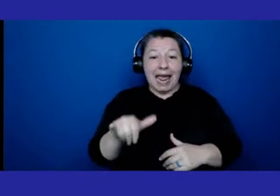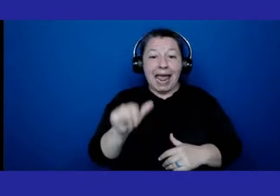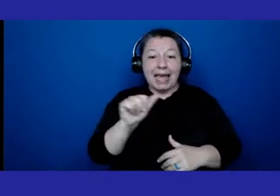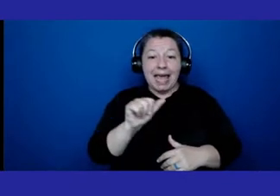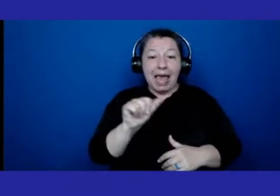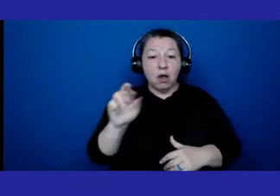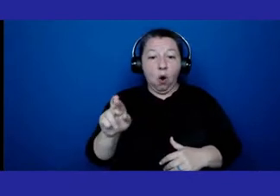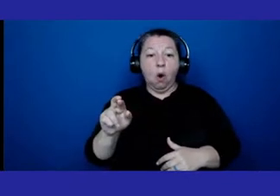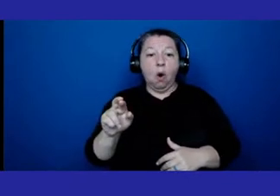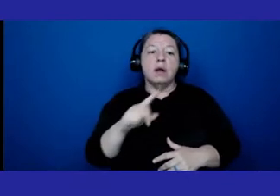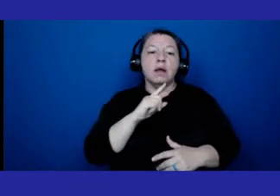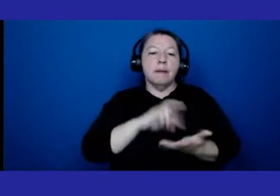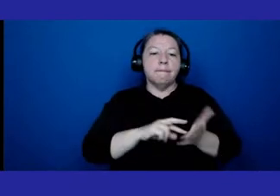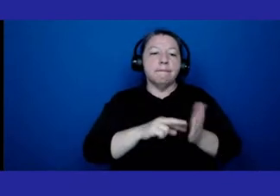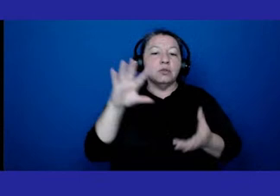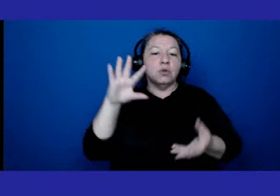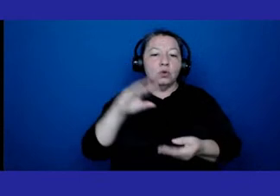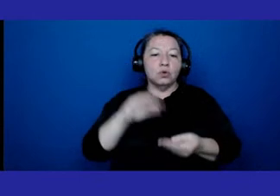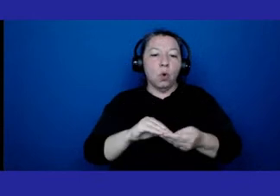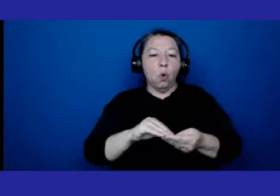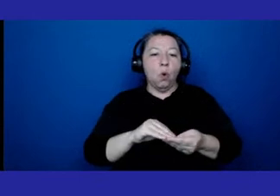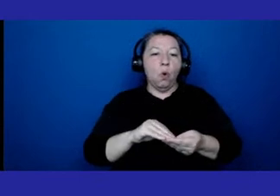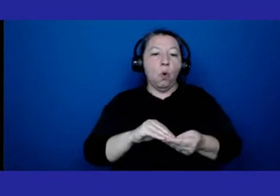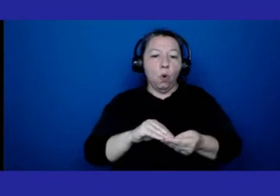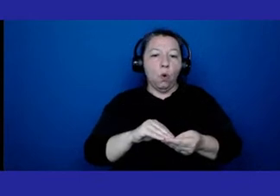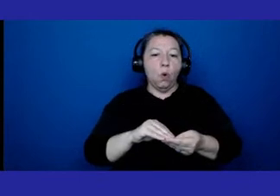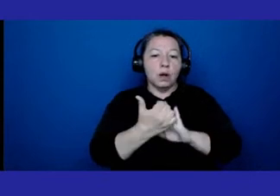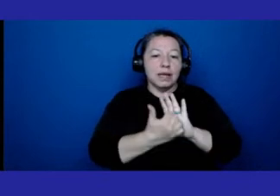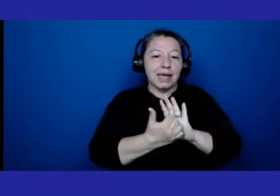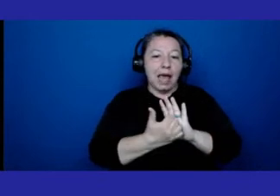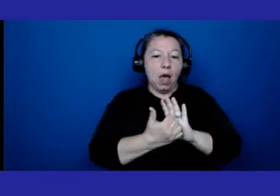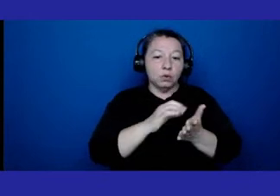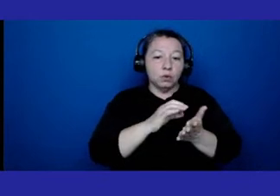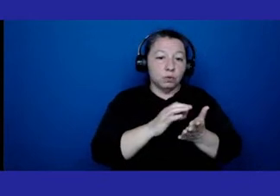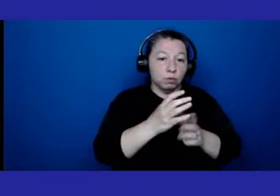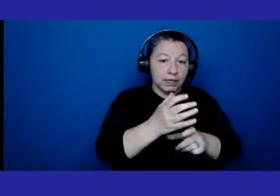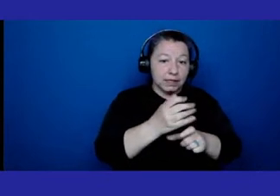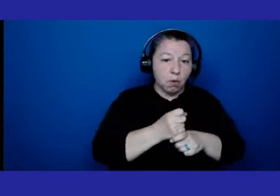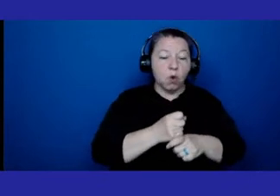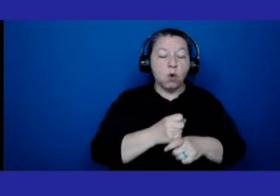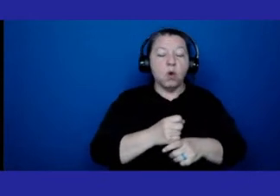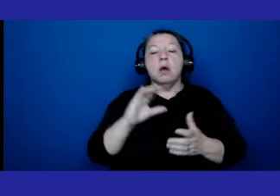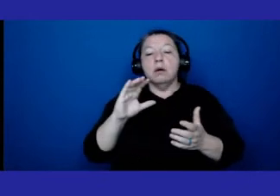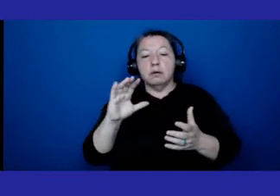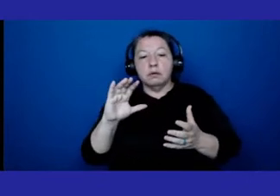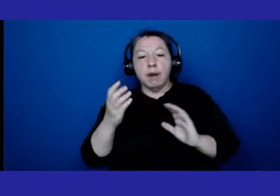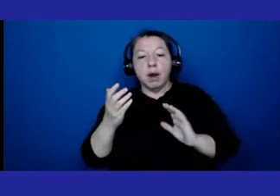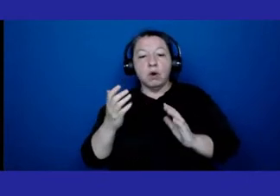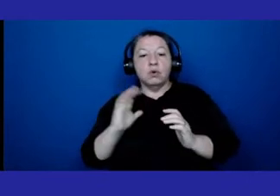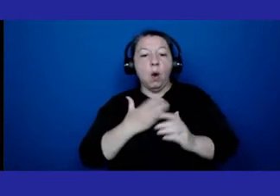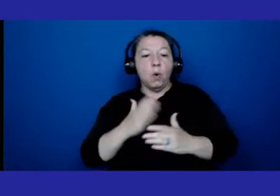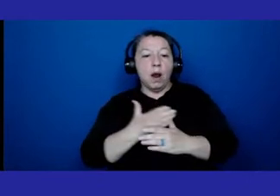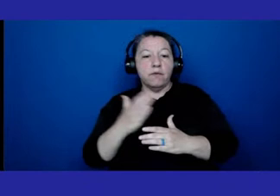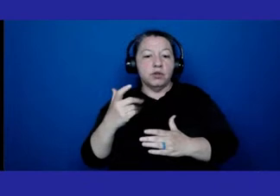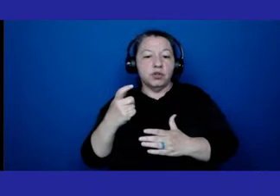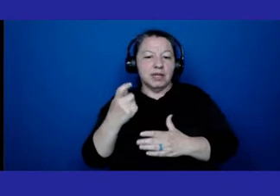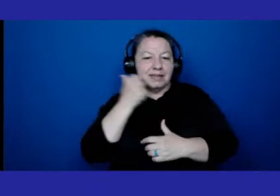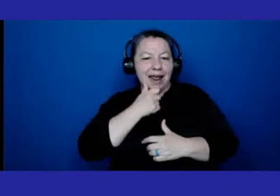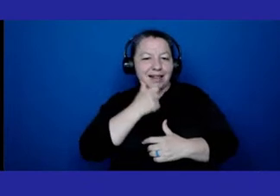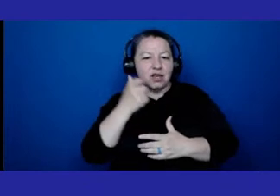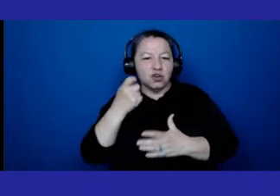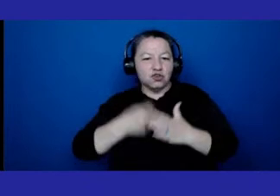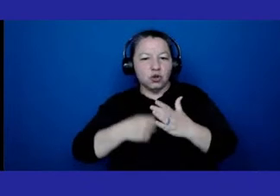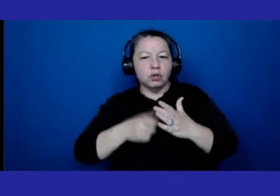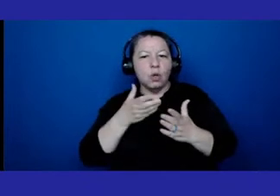total accounts receivable divided by our total charges that we average daily charges over a